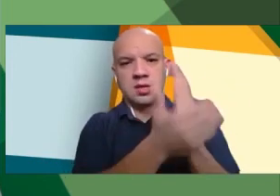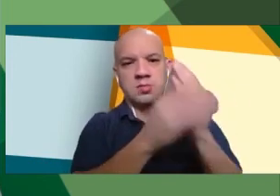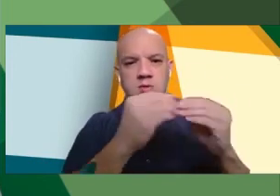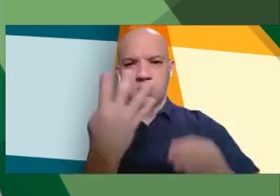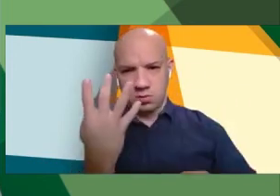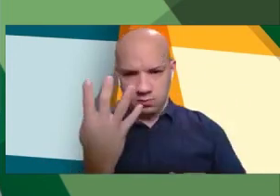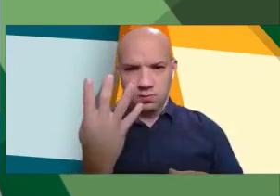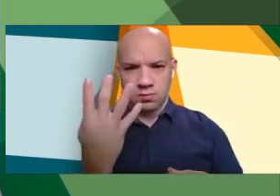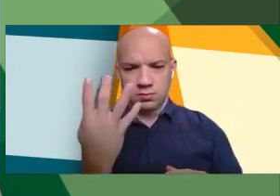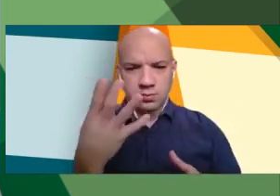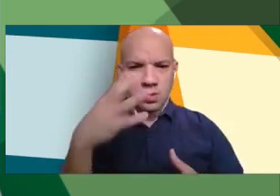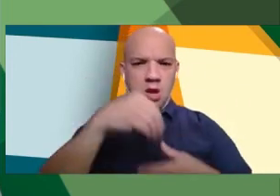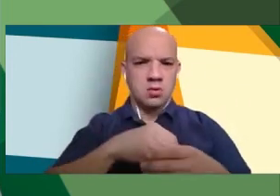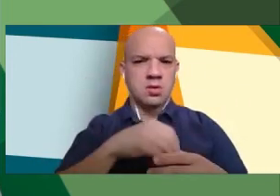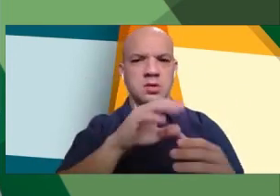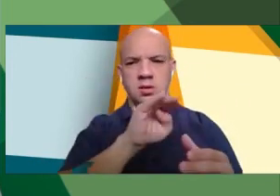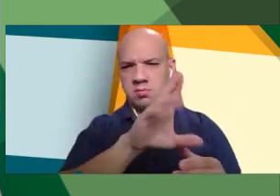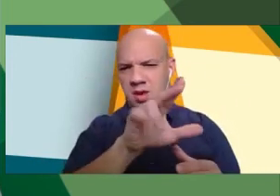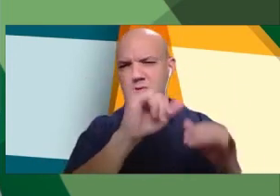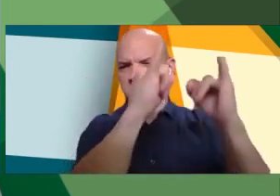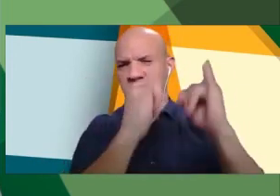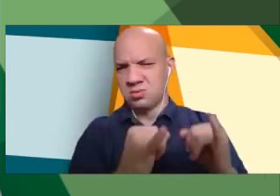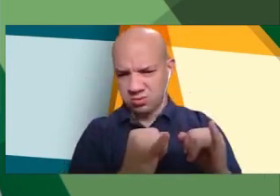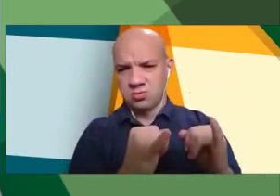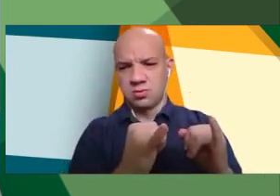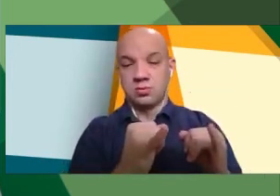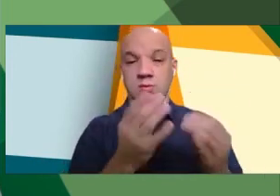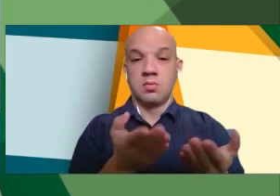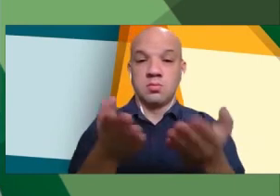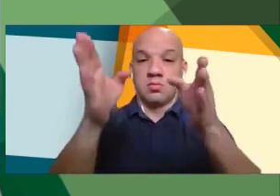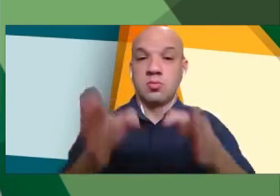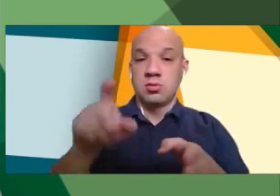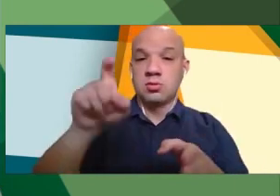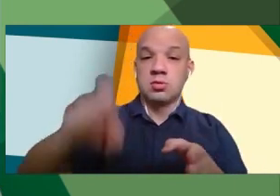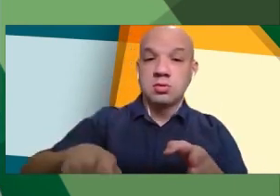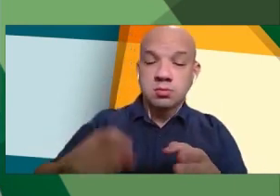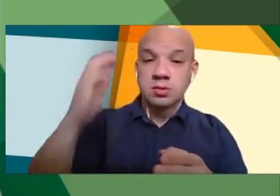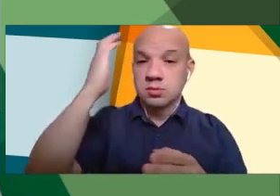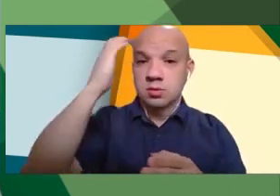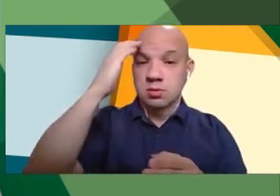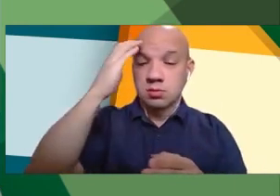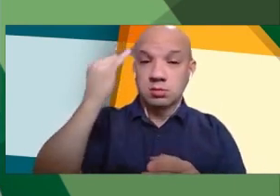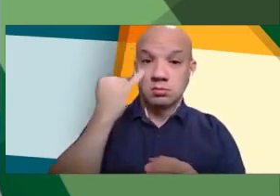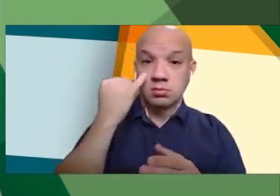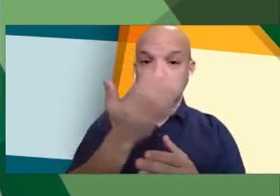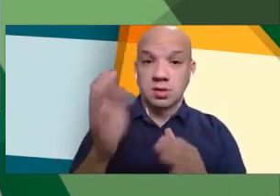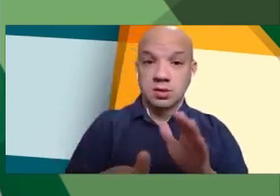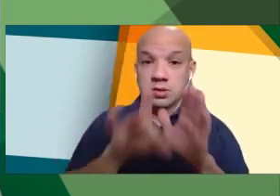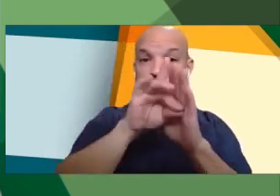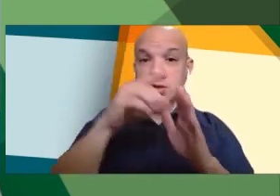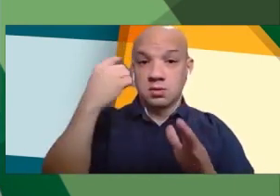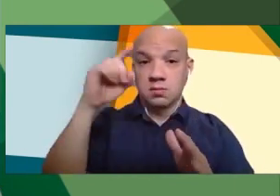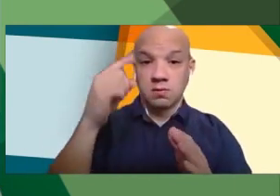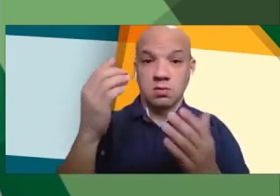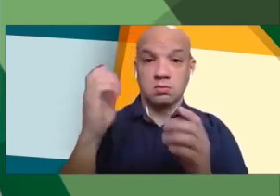the RFP instructions. Proposers shall be aware that in the case of resulting selected for